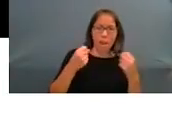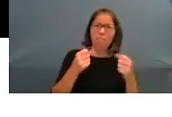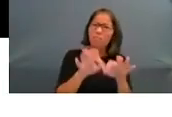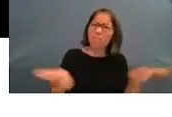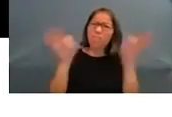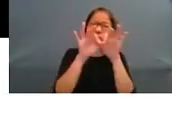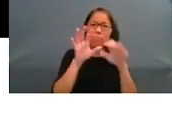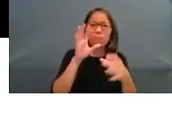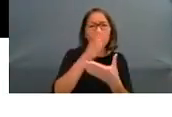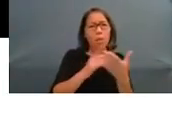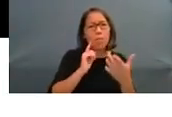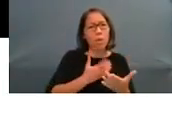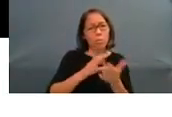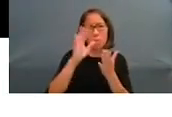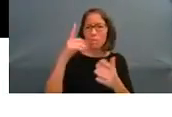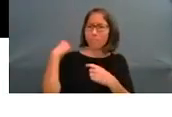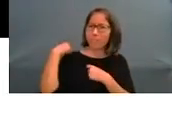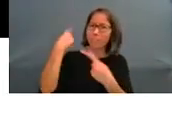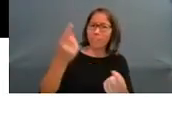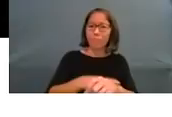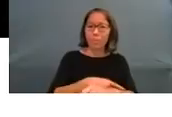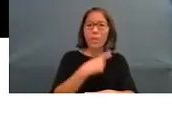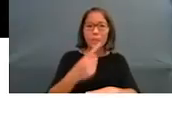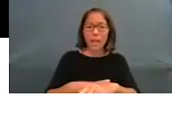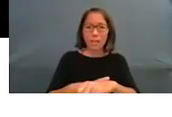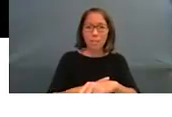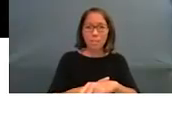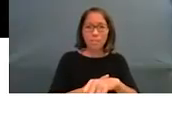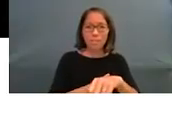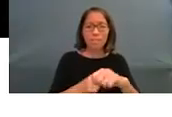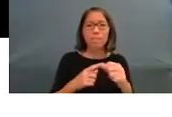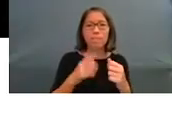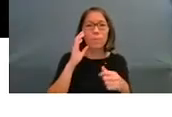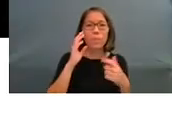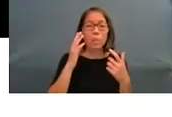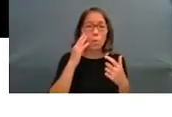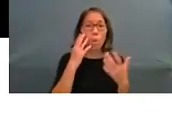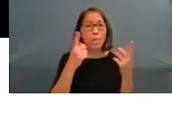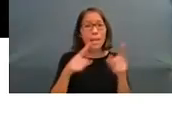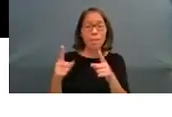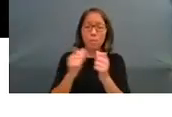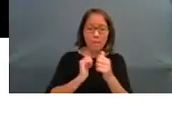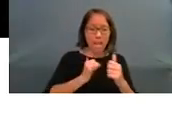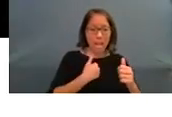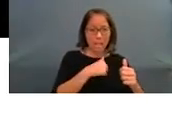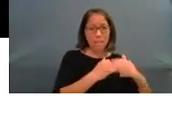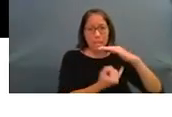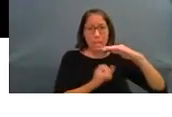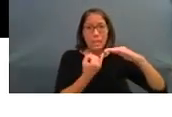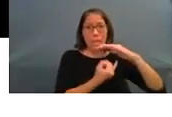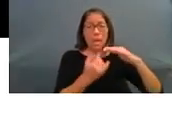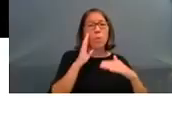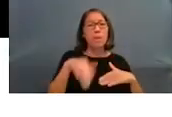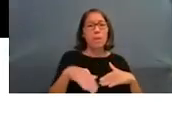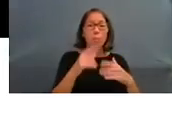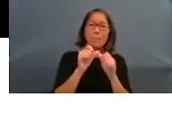students for a long time. But with what has happened with us being socially isolated, we know it will continue to be a concern